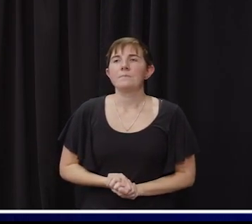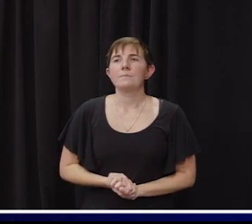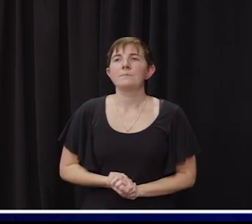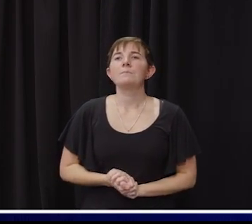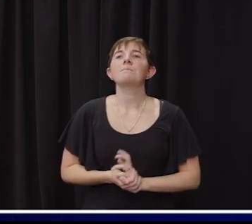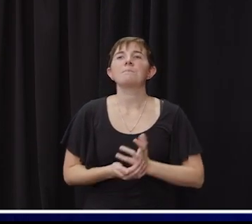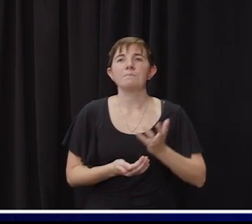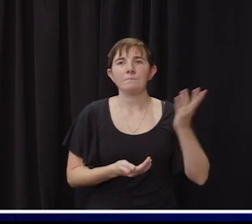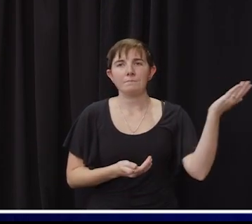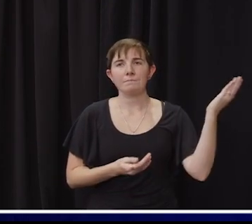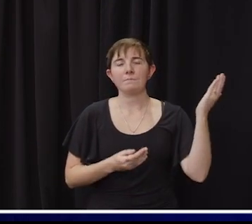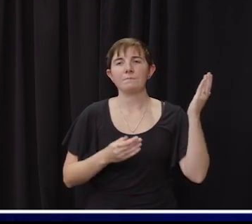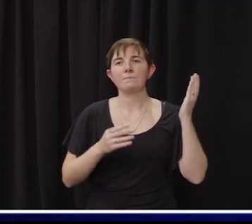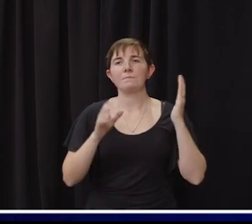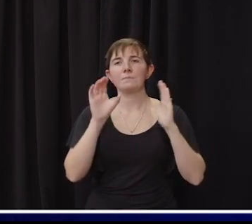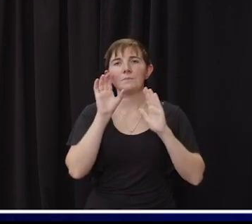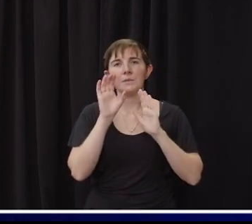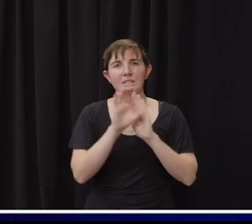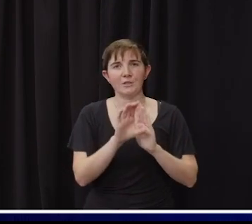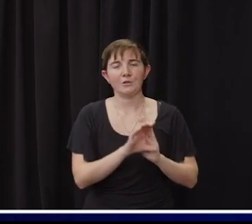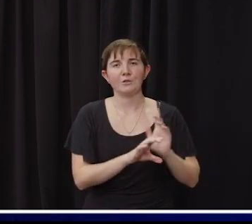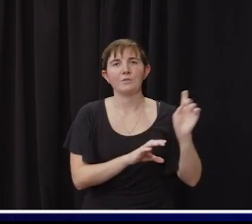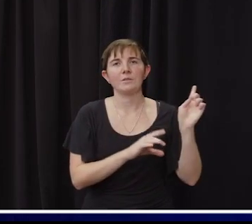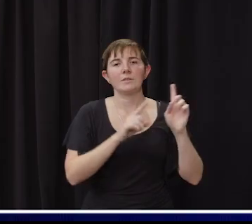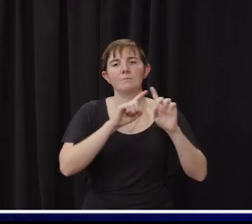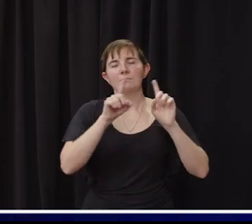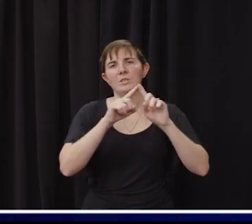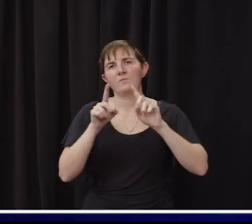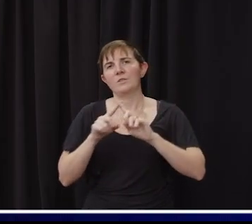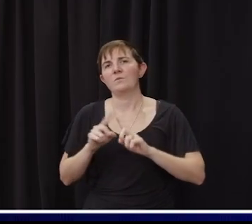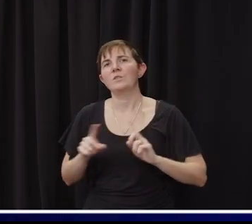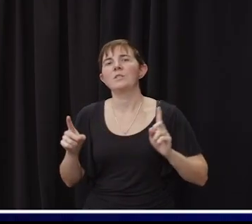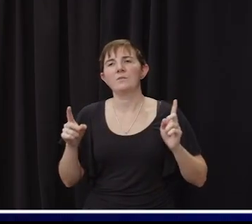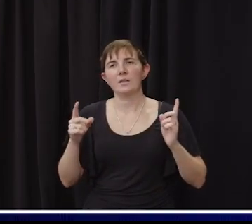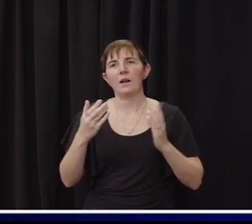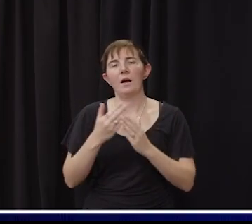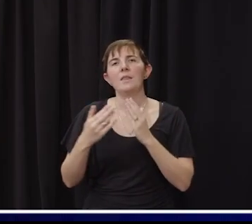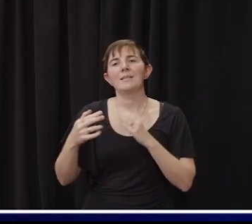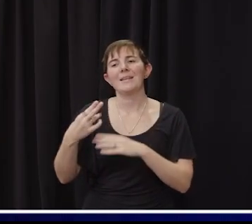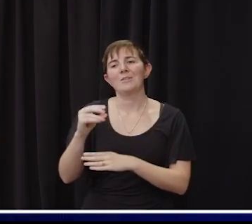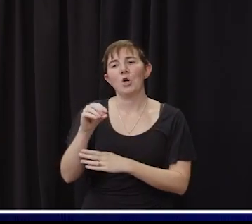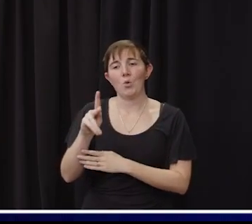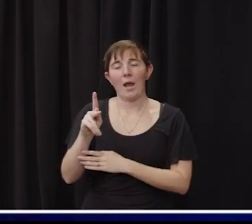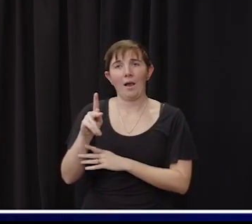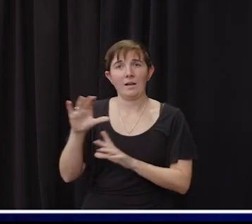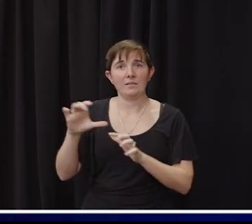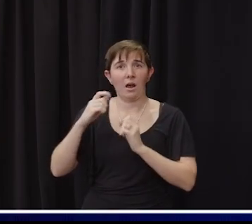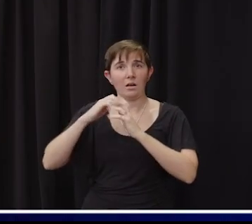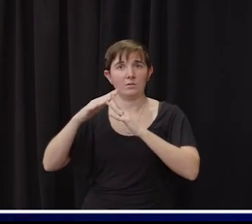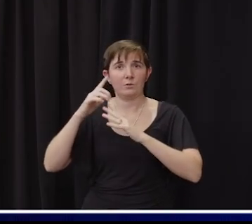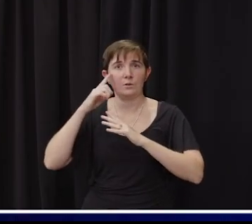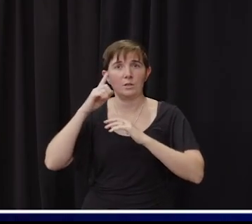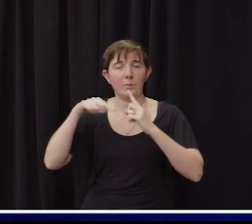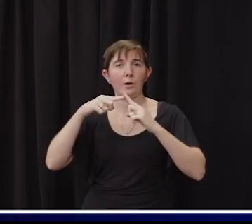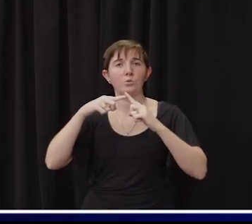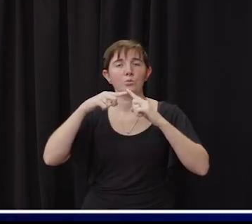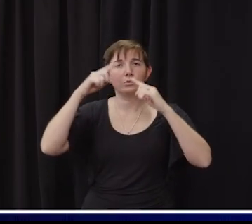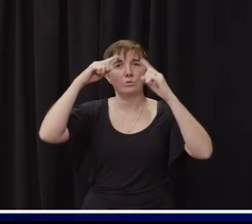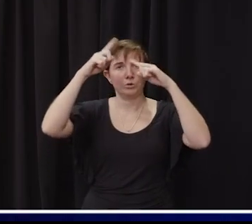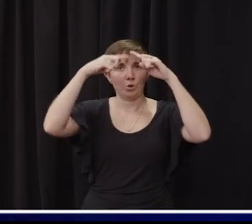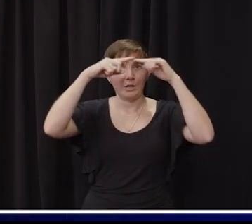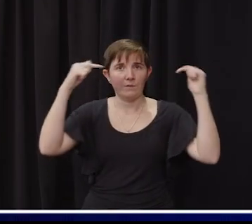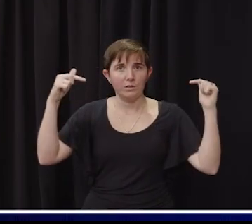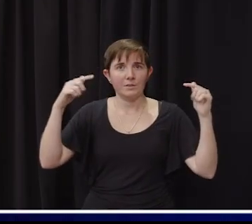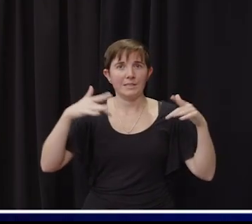This is just kind of an overview of the things that HOK has done on neurodiversity. A lot of this